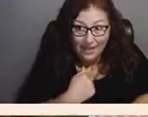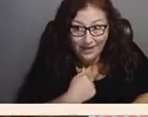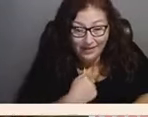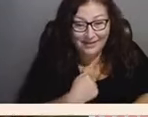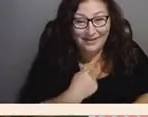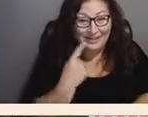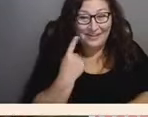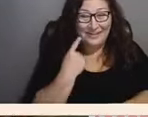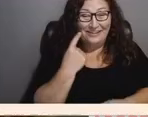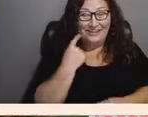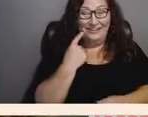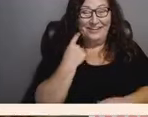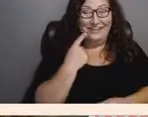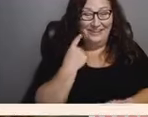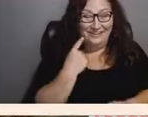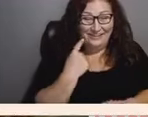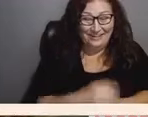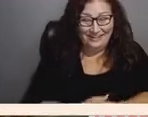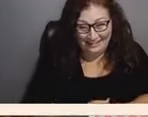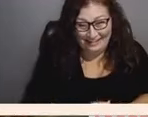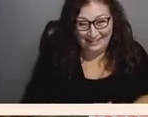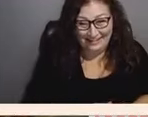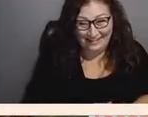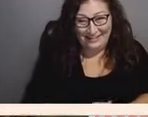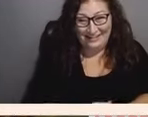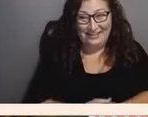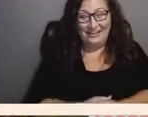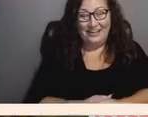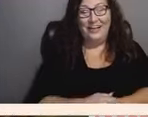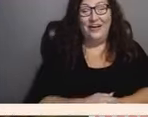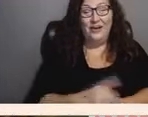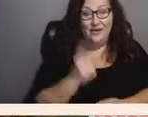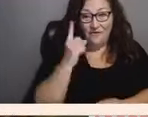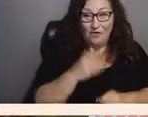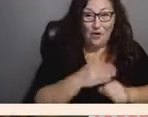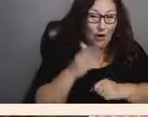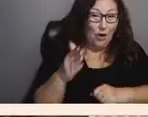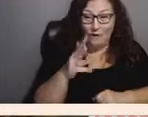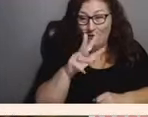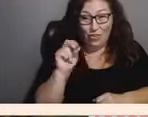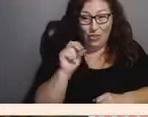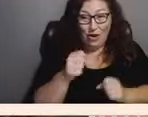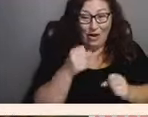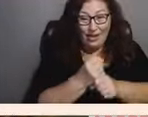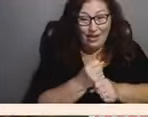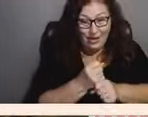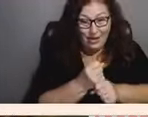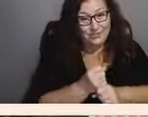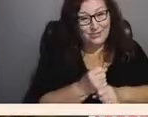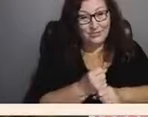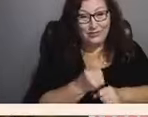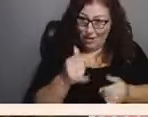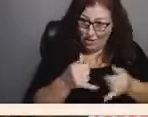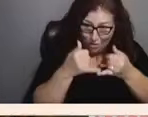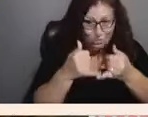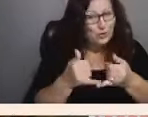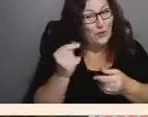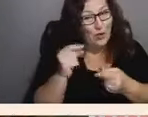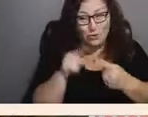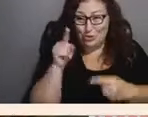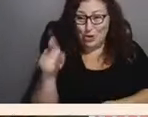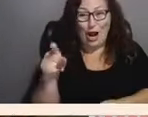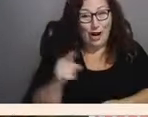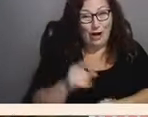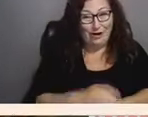Robert Amestrud III, for over 30 years, the trophy goes to her.